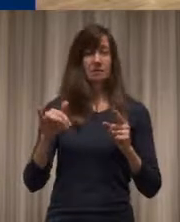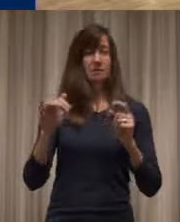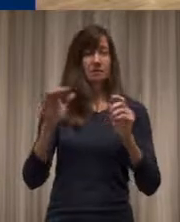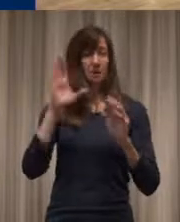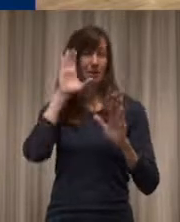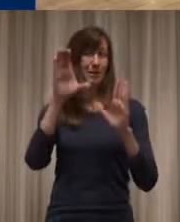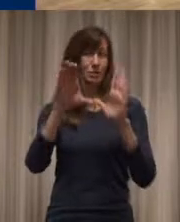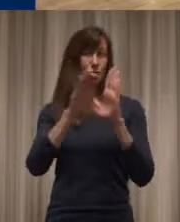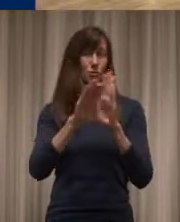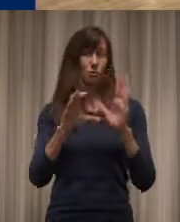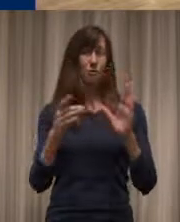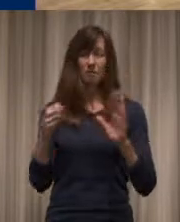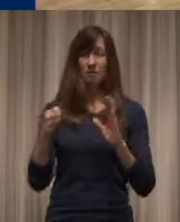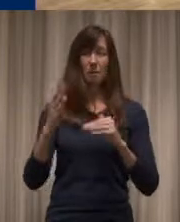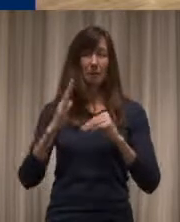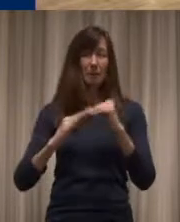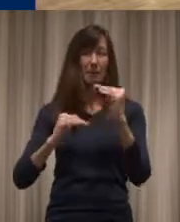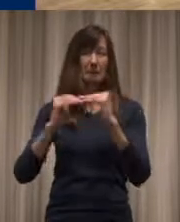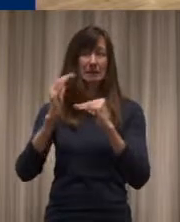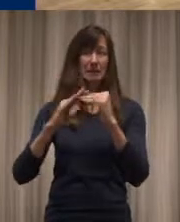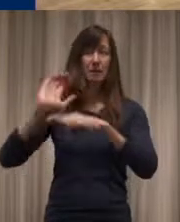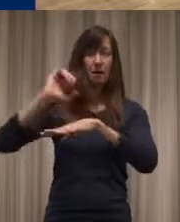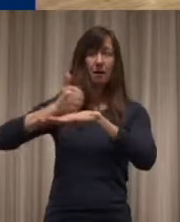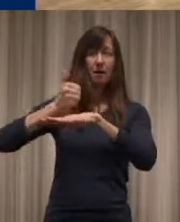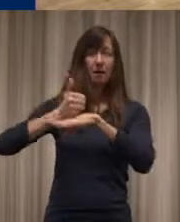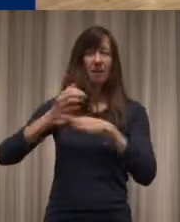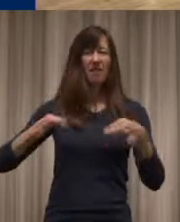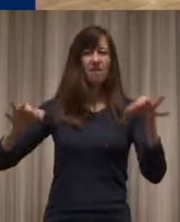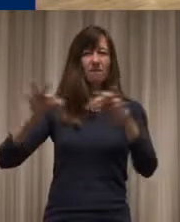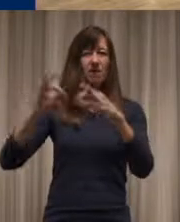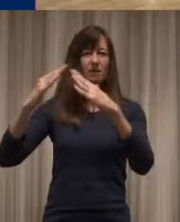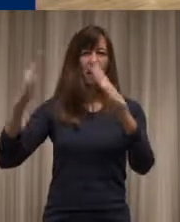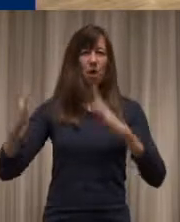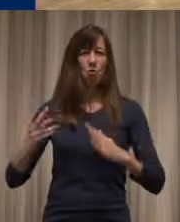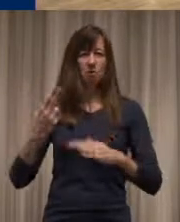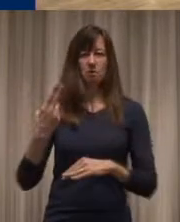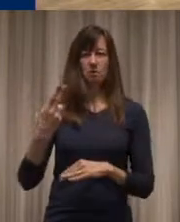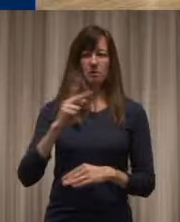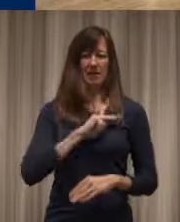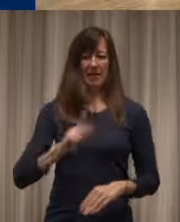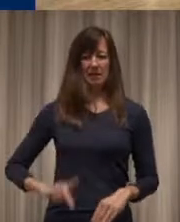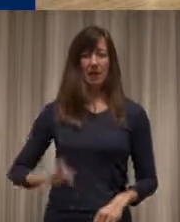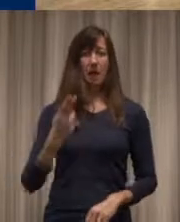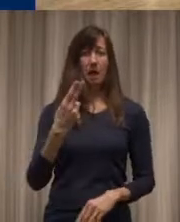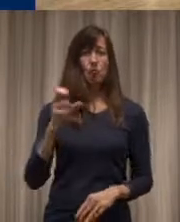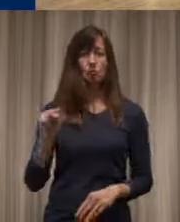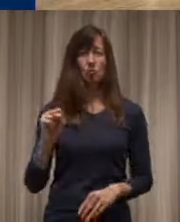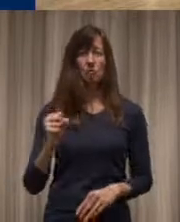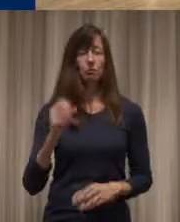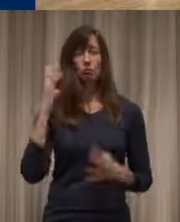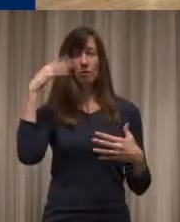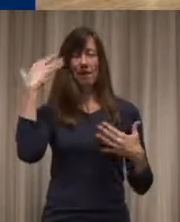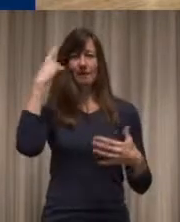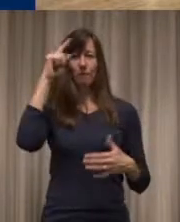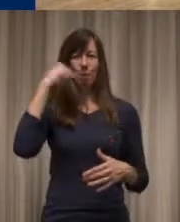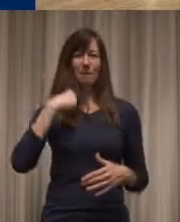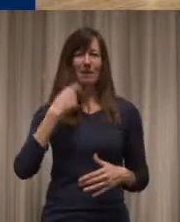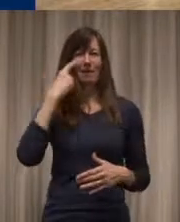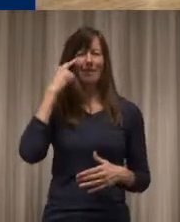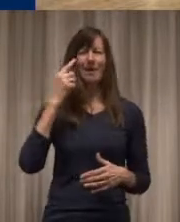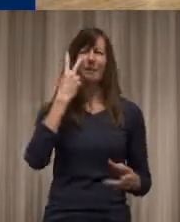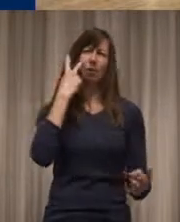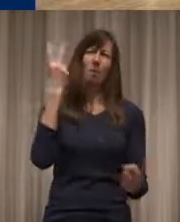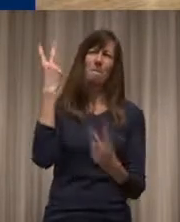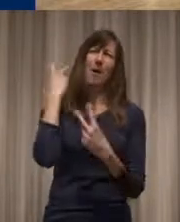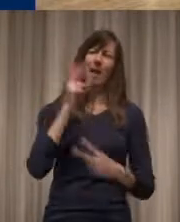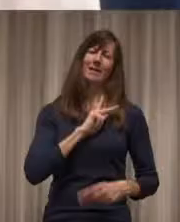It's still kind of crazy for me to think that this is where I played basketball and went to phys ed, and now we're using it 20 plus years ago, and now we're using it